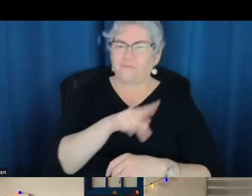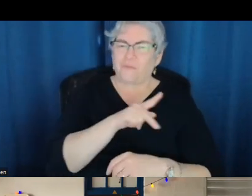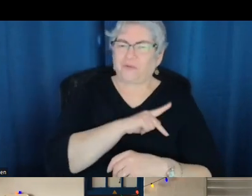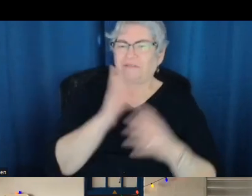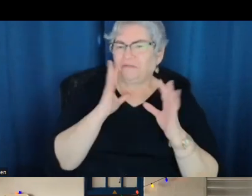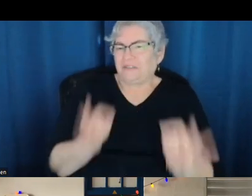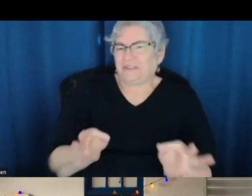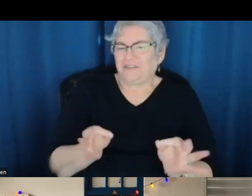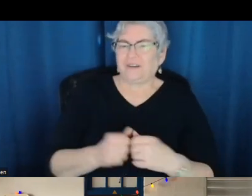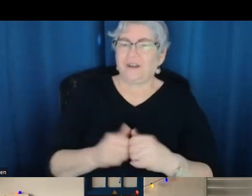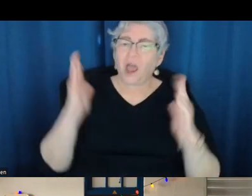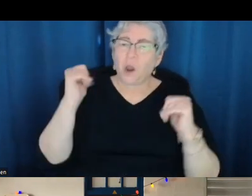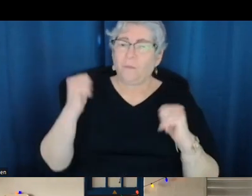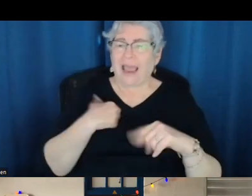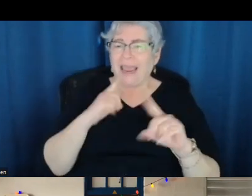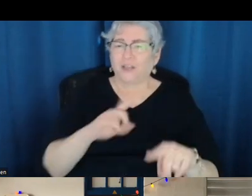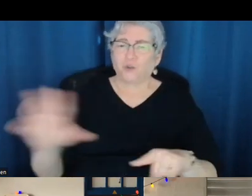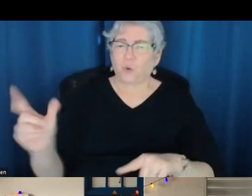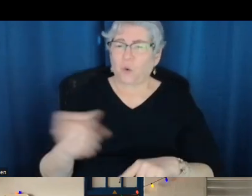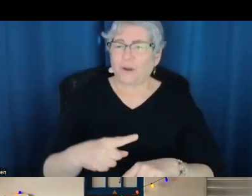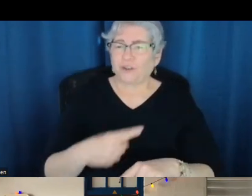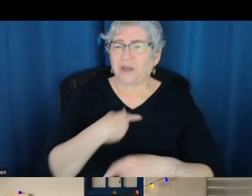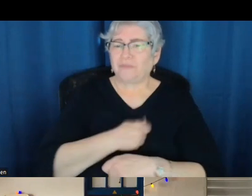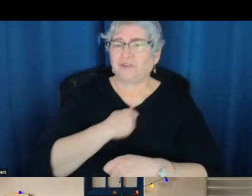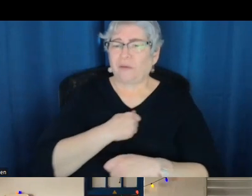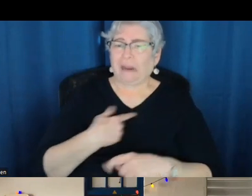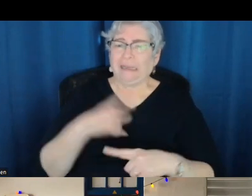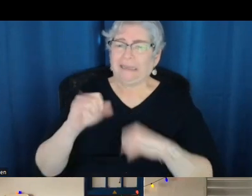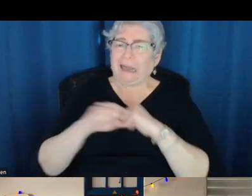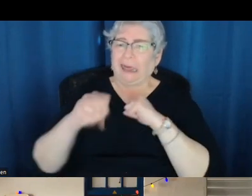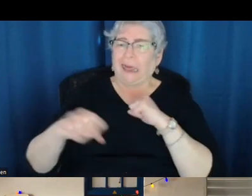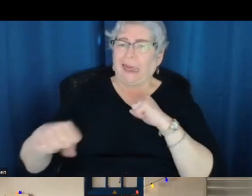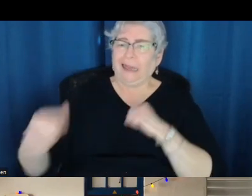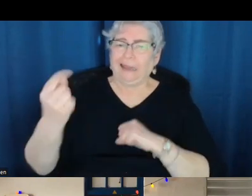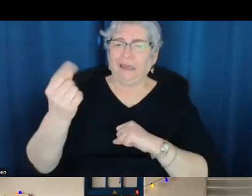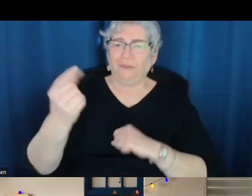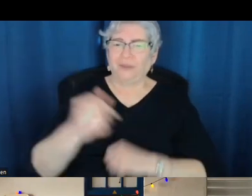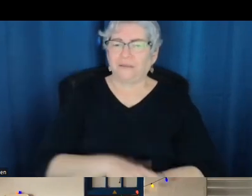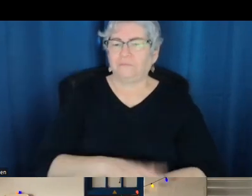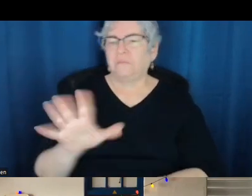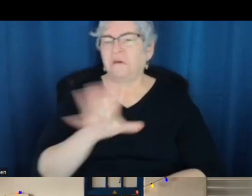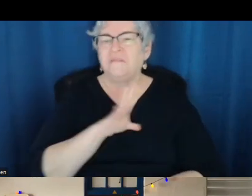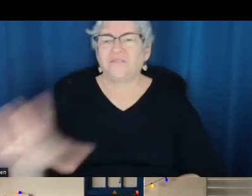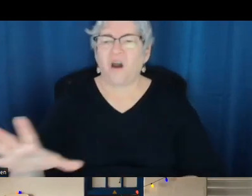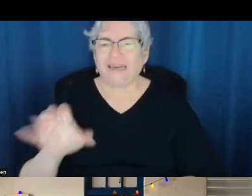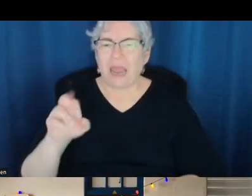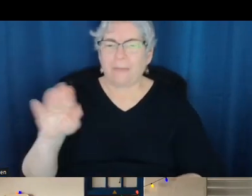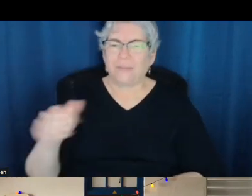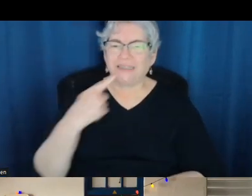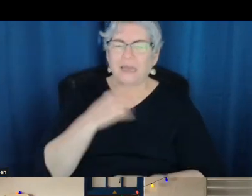say. I hope that answered the question about meadow. Sorry, I rambled a little. Oh, that's all right.